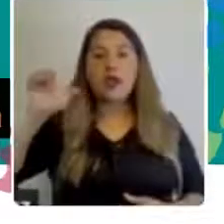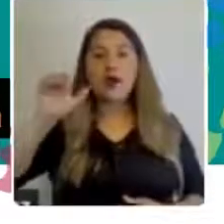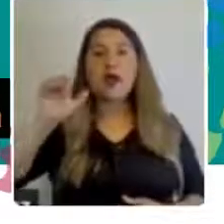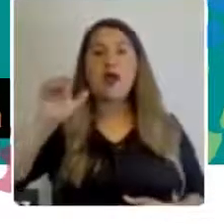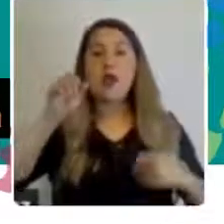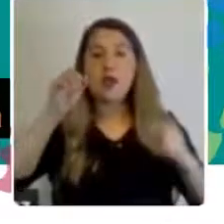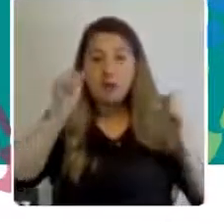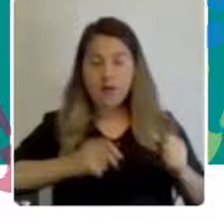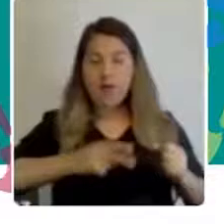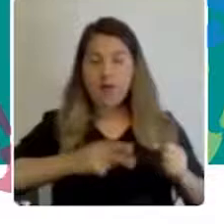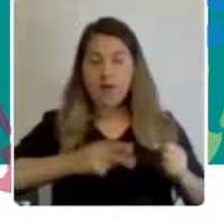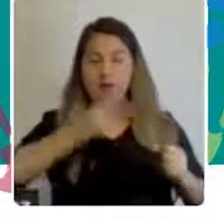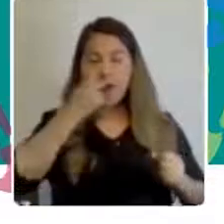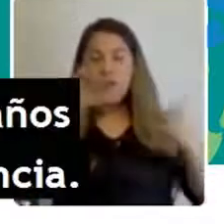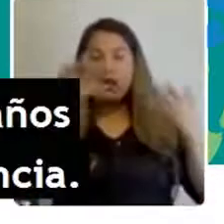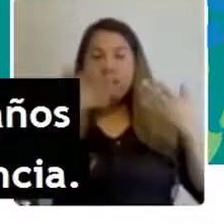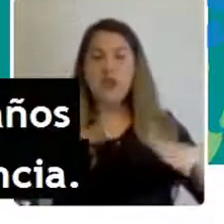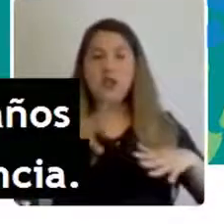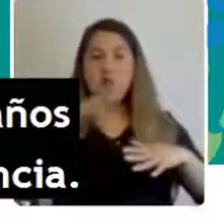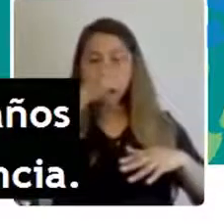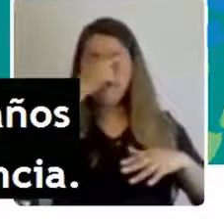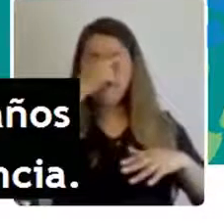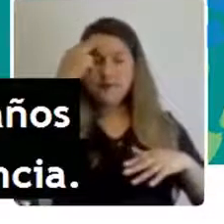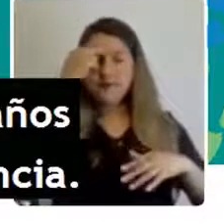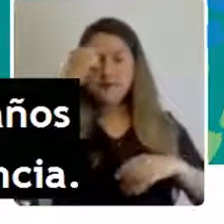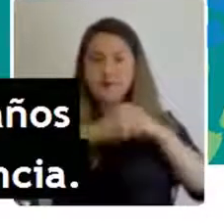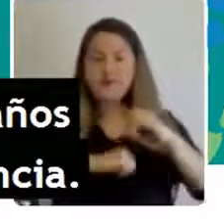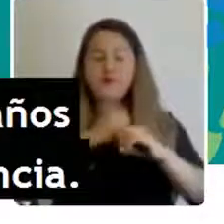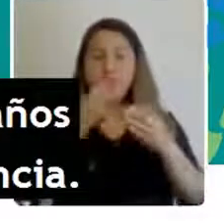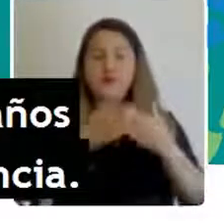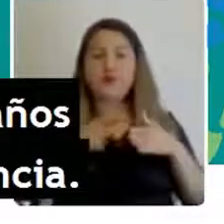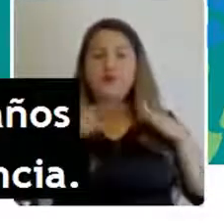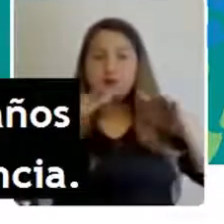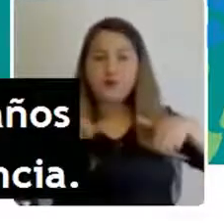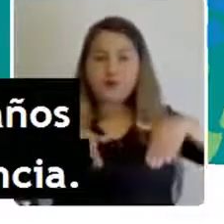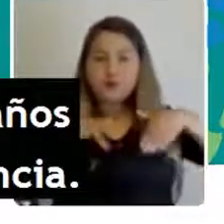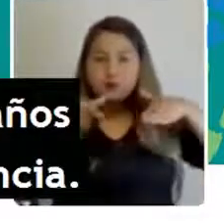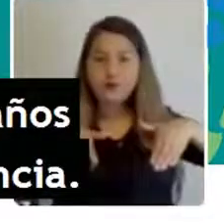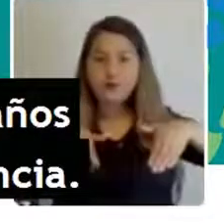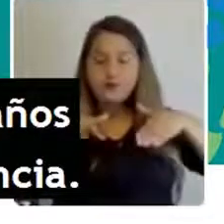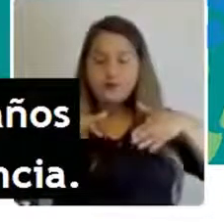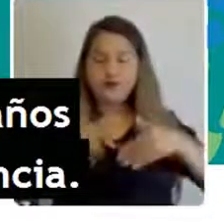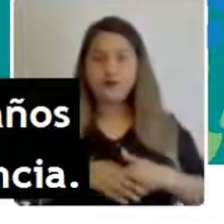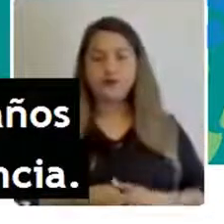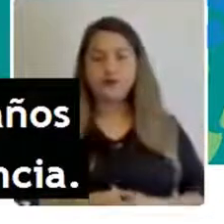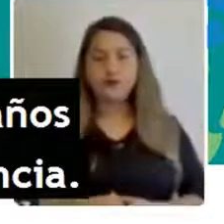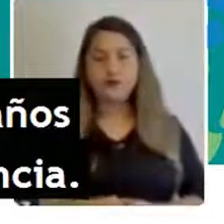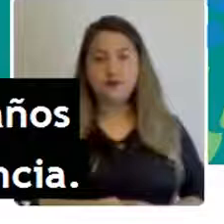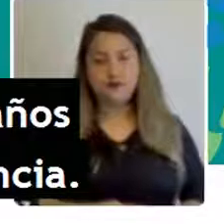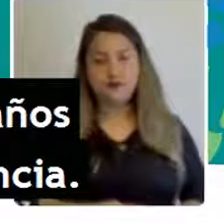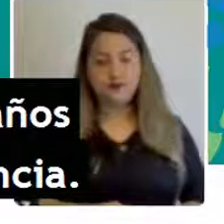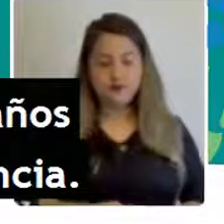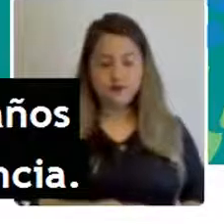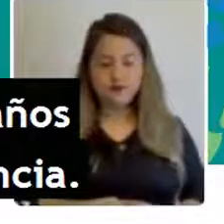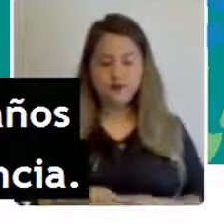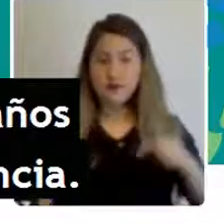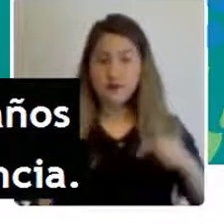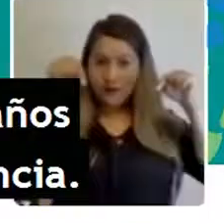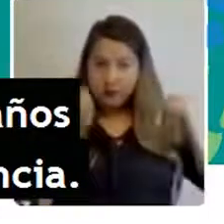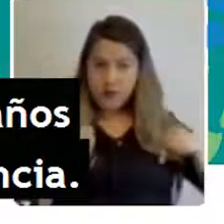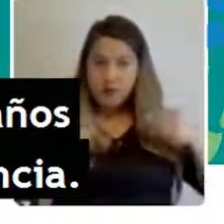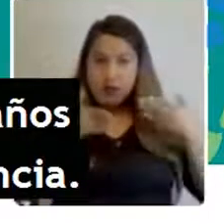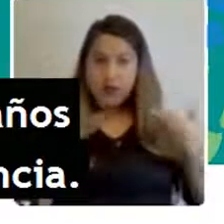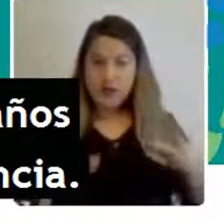in Vilnius. Now we are reviewing the first years of activities of